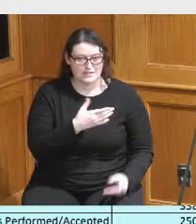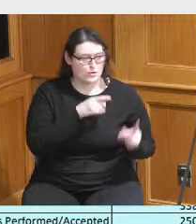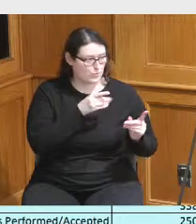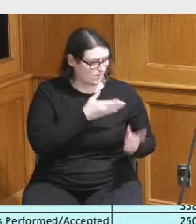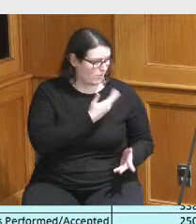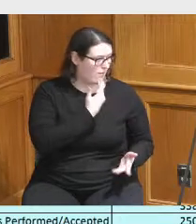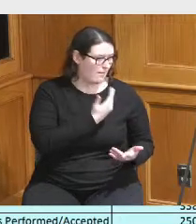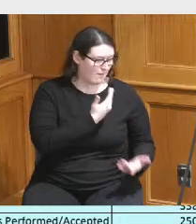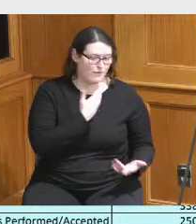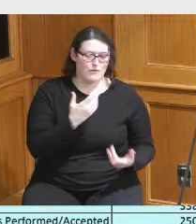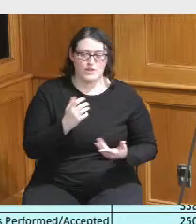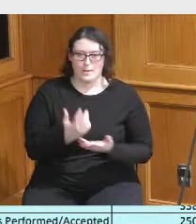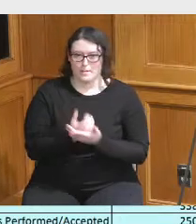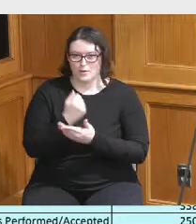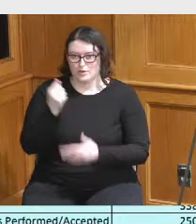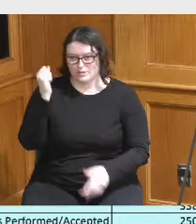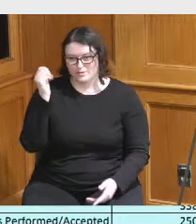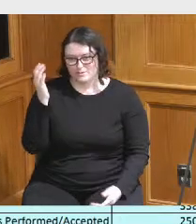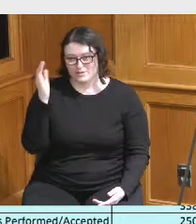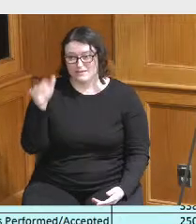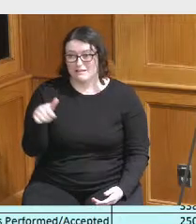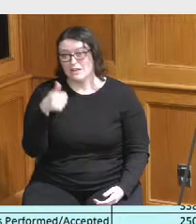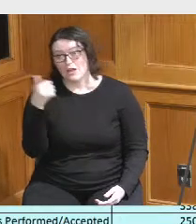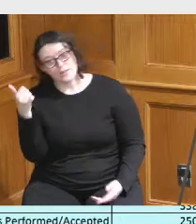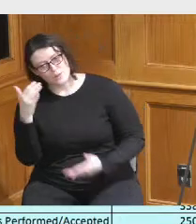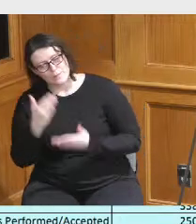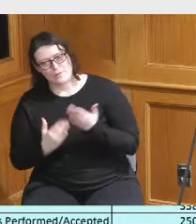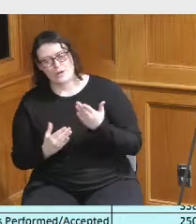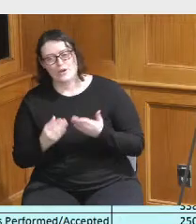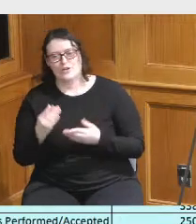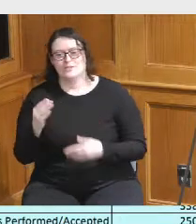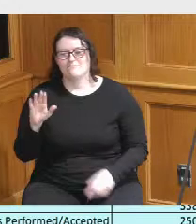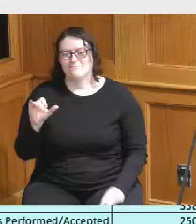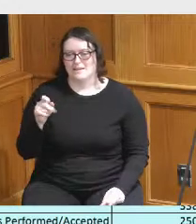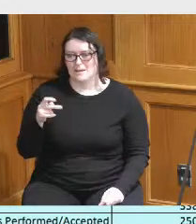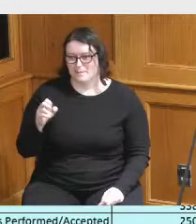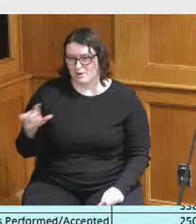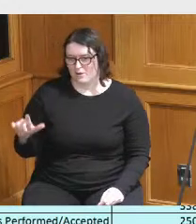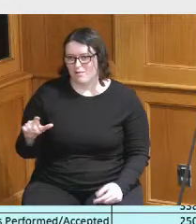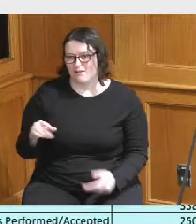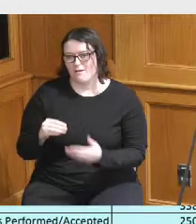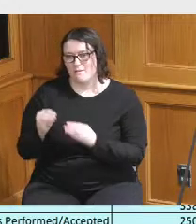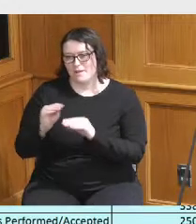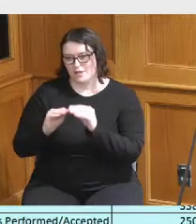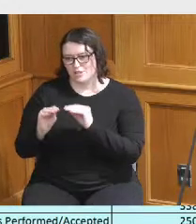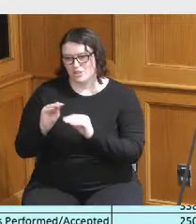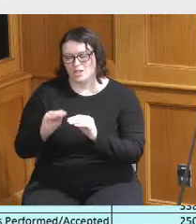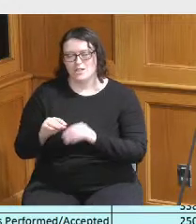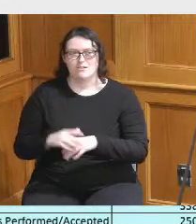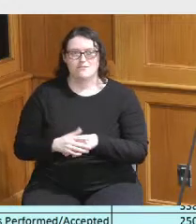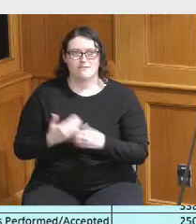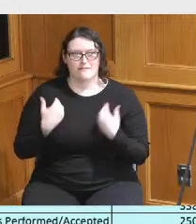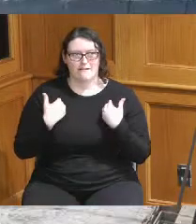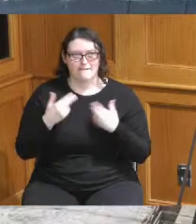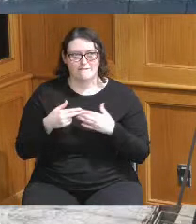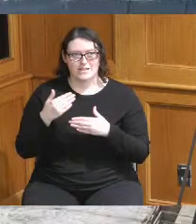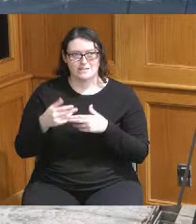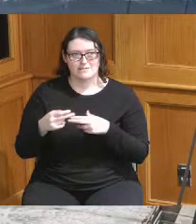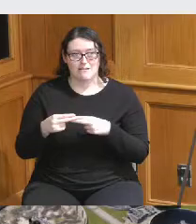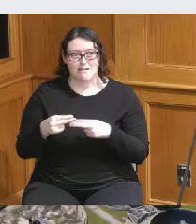to present our the other side of our budget, the capital budget. That's the next slide that I have. All right.